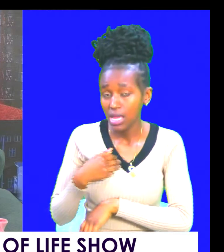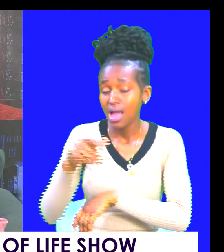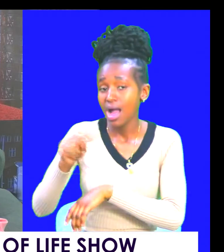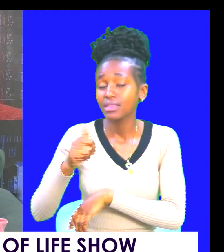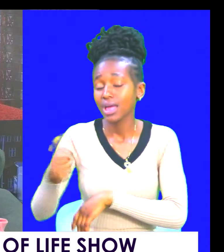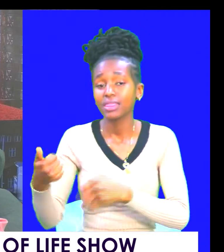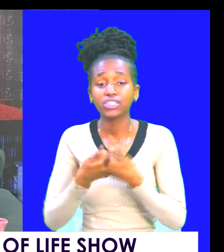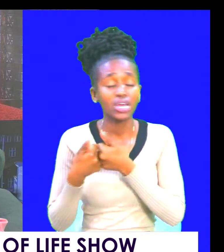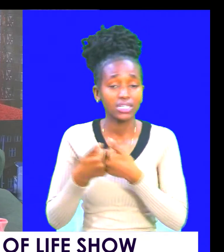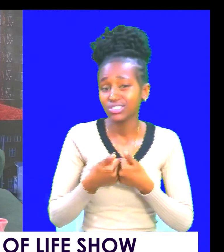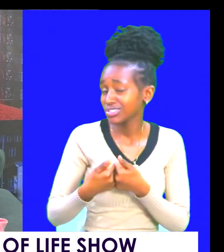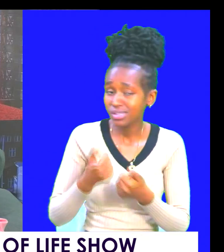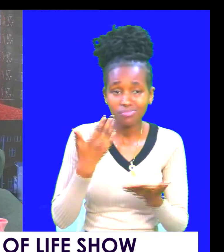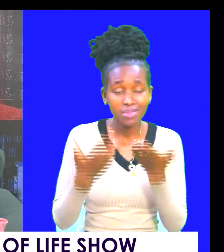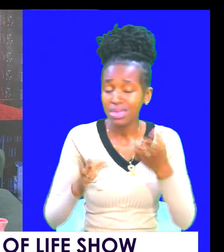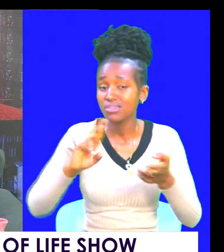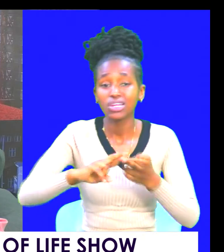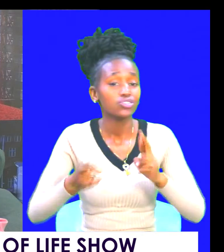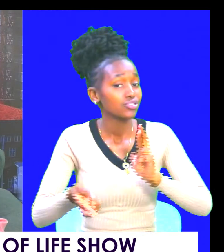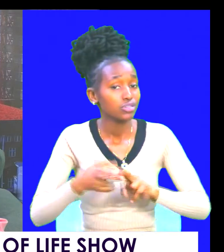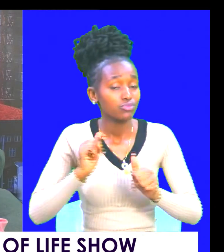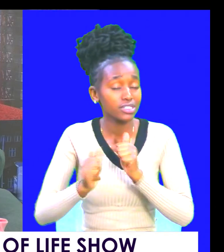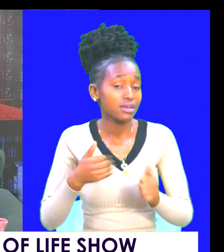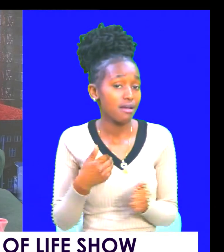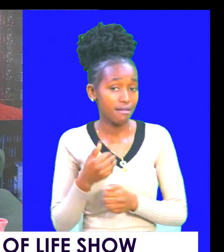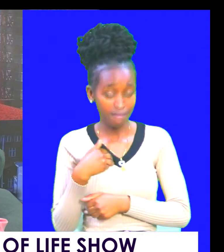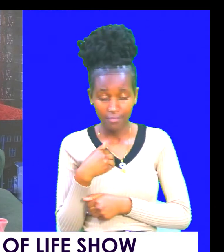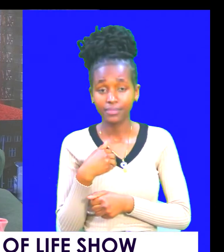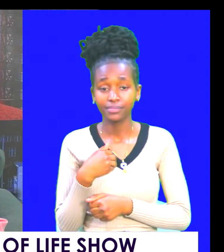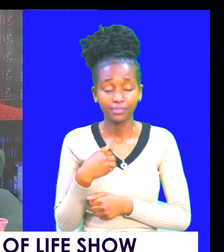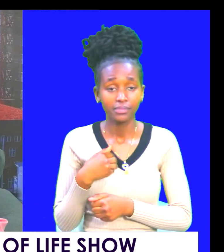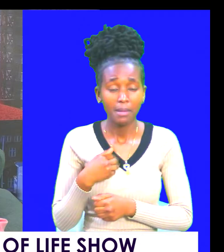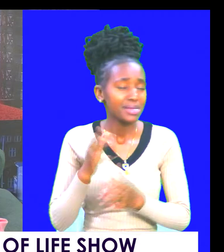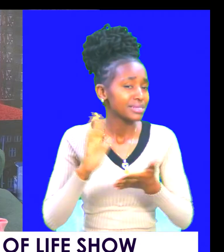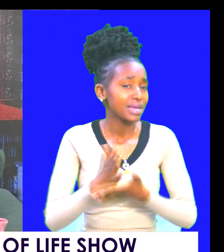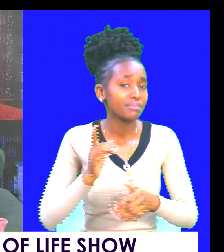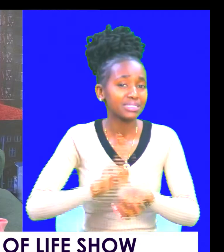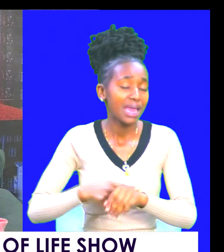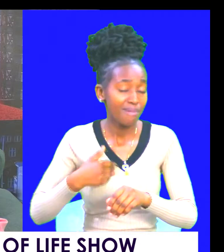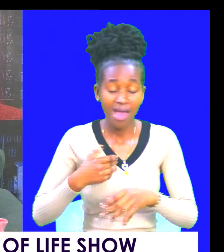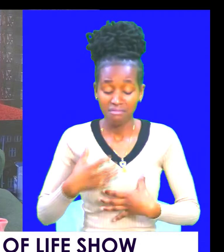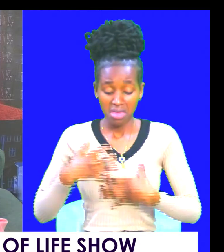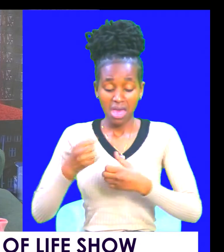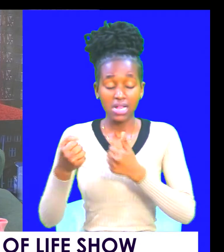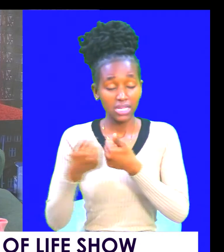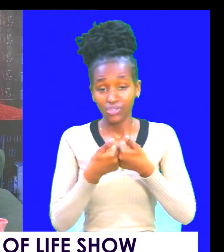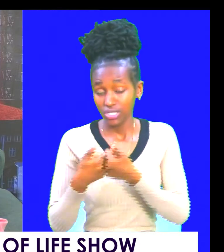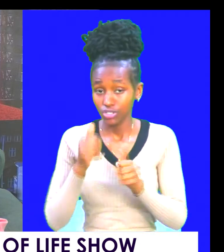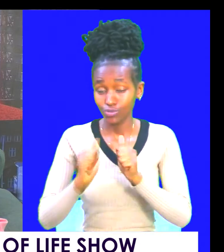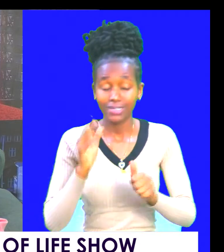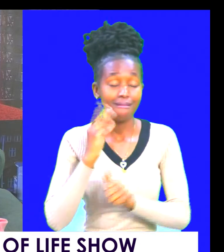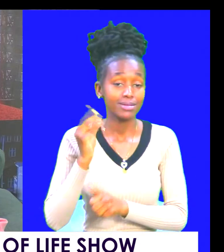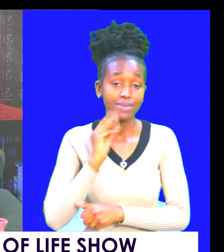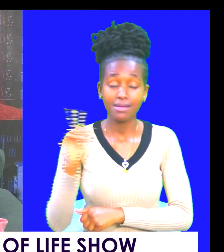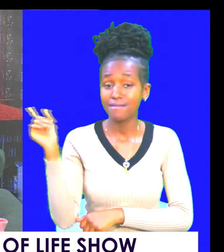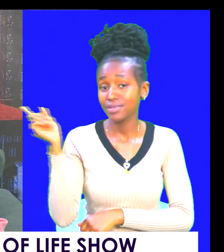challenges of relationships of life. There may be challenges of health that you are